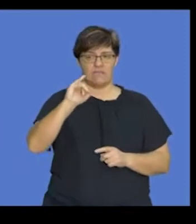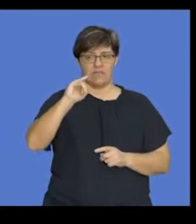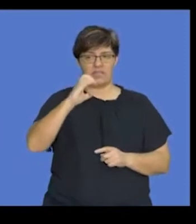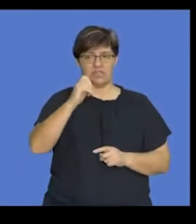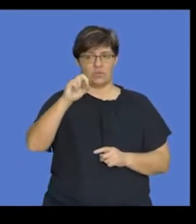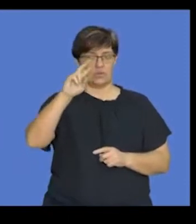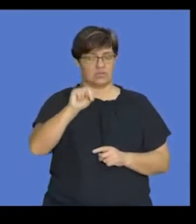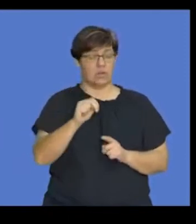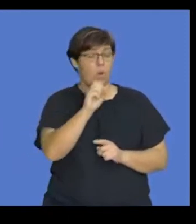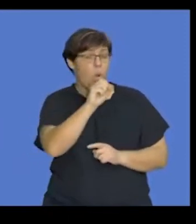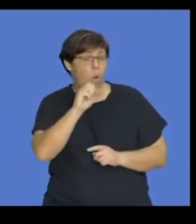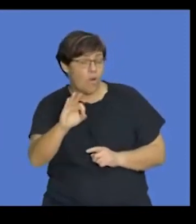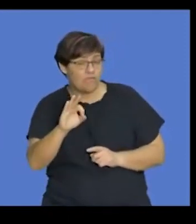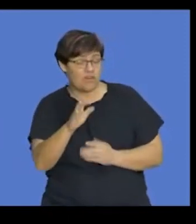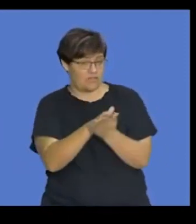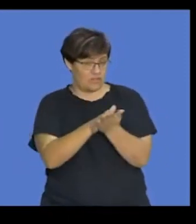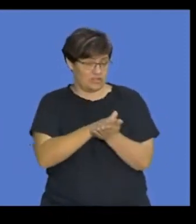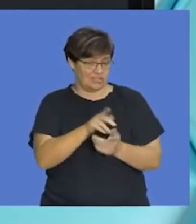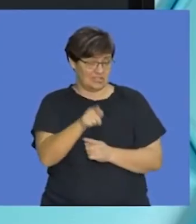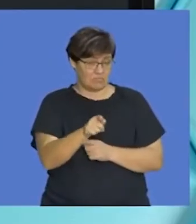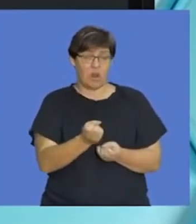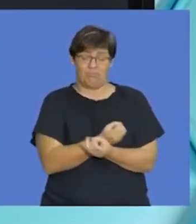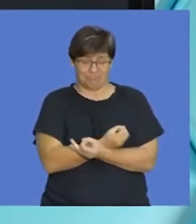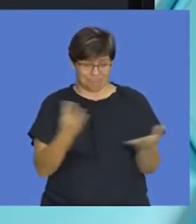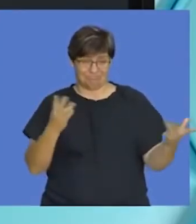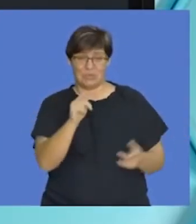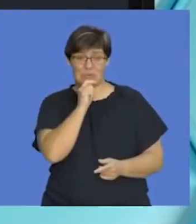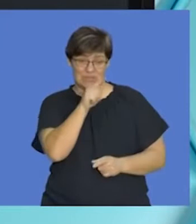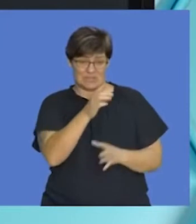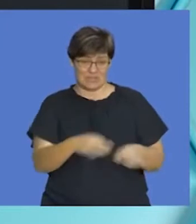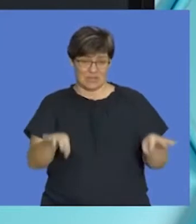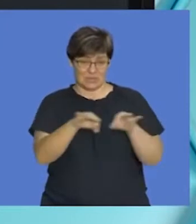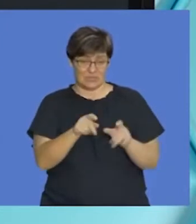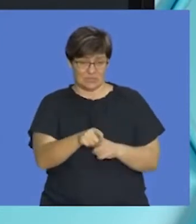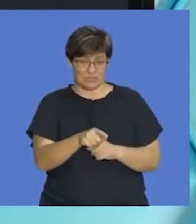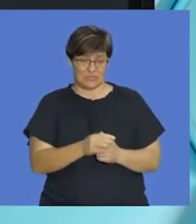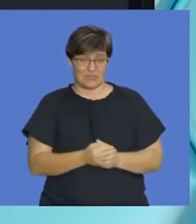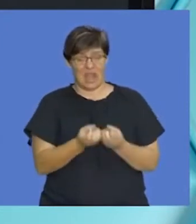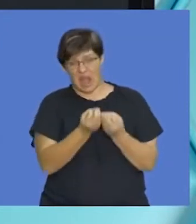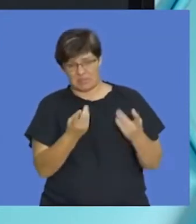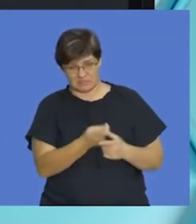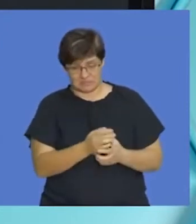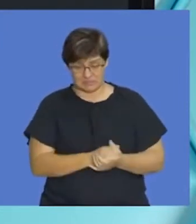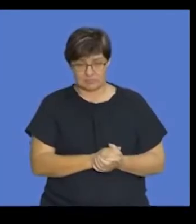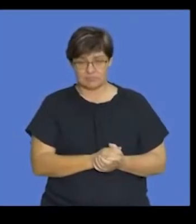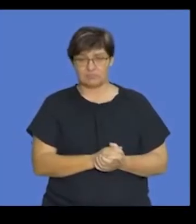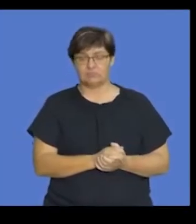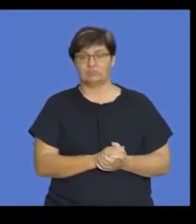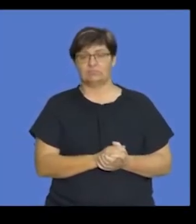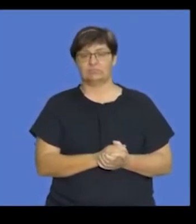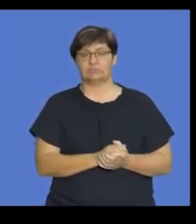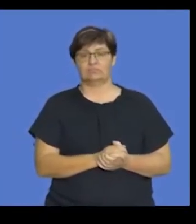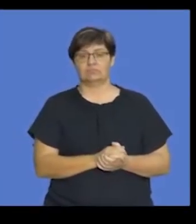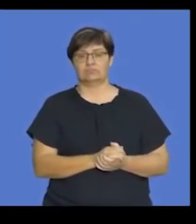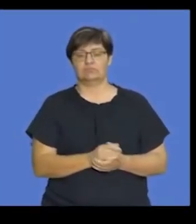That value is very important, and we're going to use it lots. Okay? So, looking at friction,